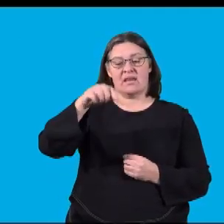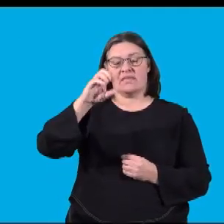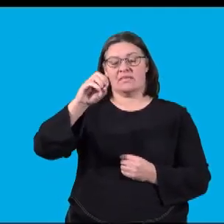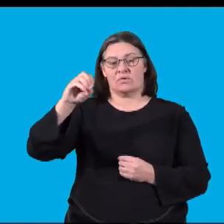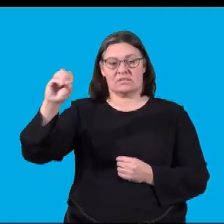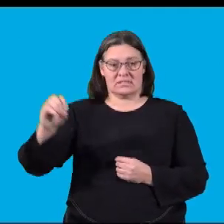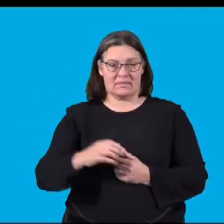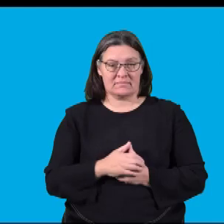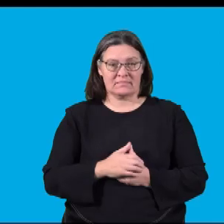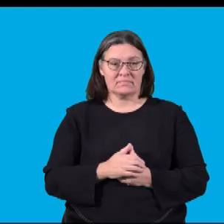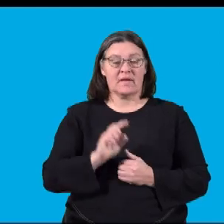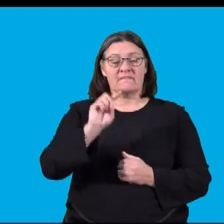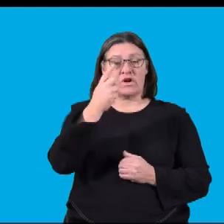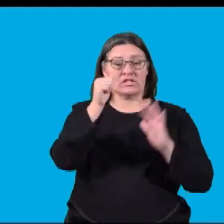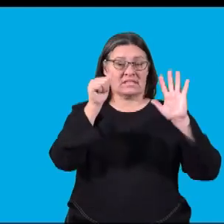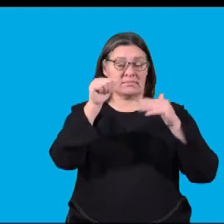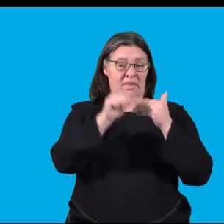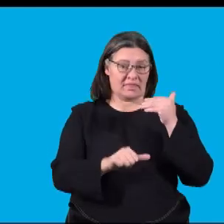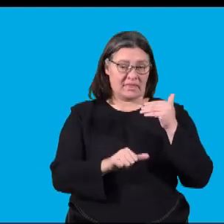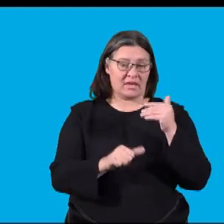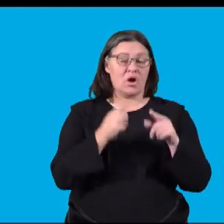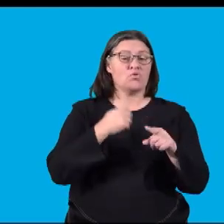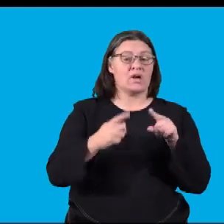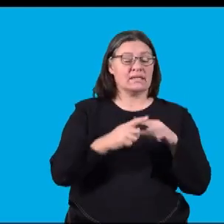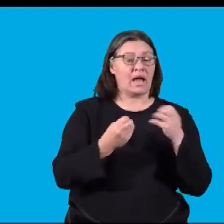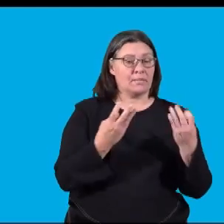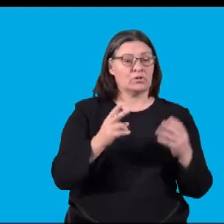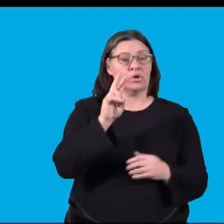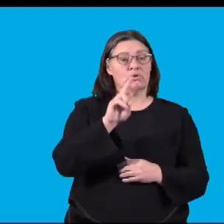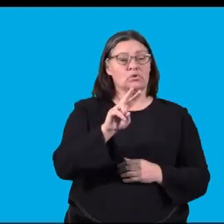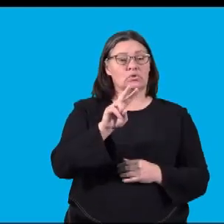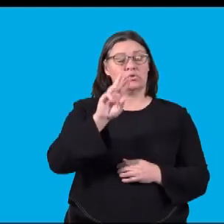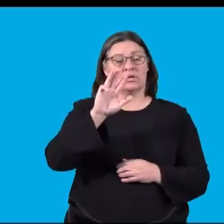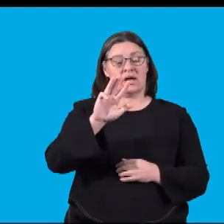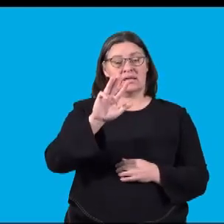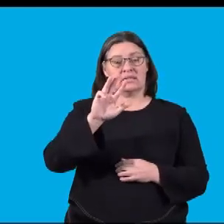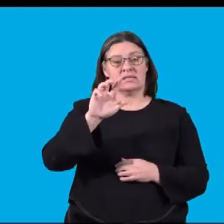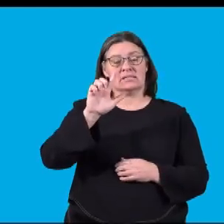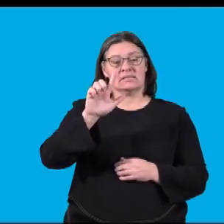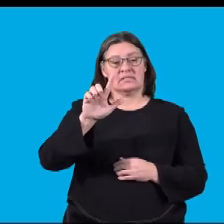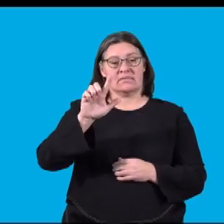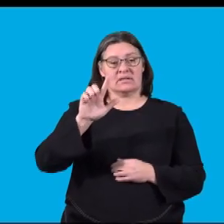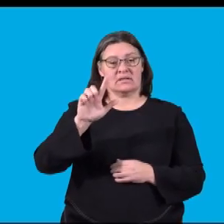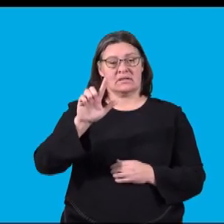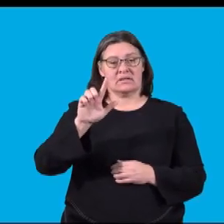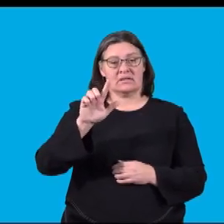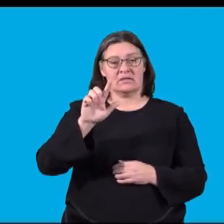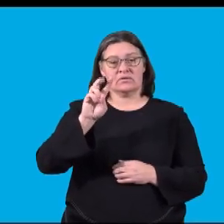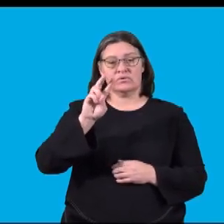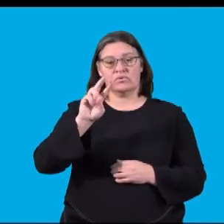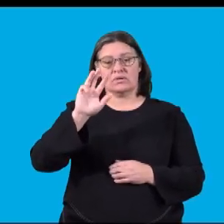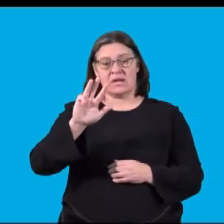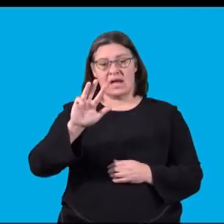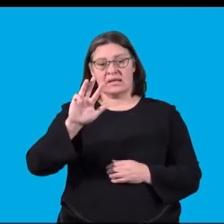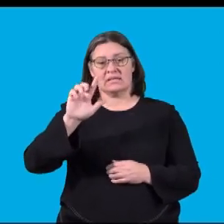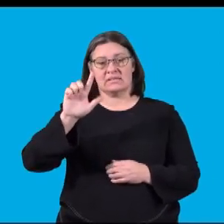297,000. So for the first 6 months, the rent will be 297,000. So come here, it's